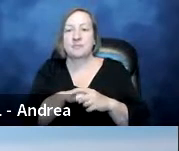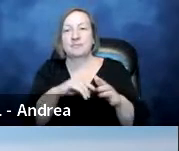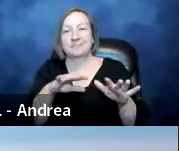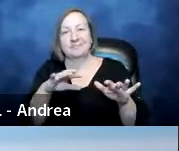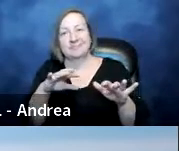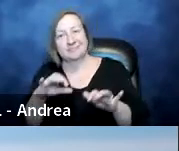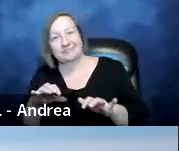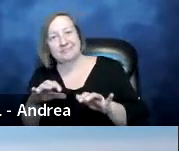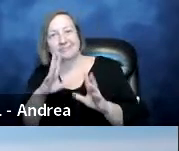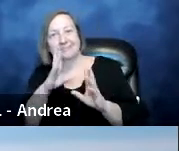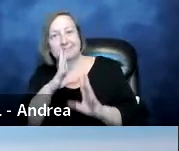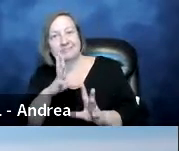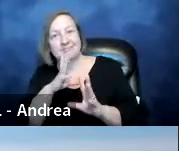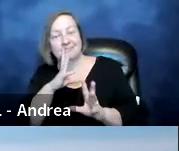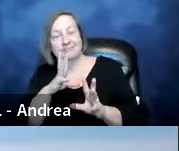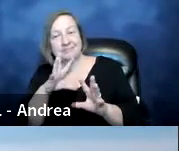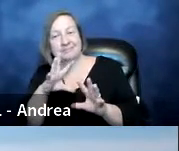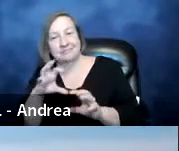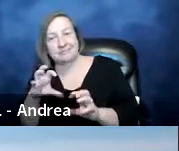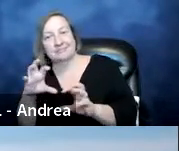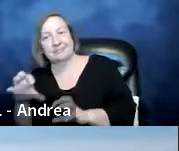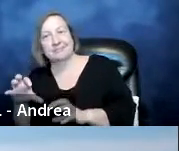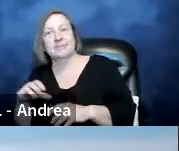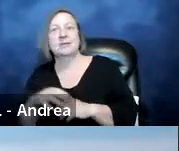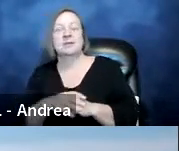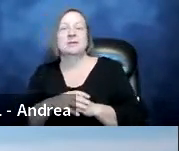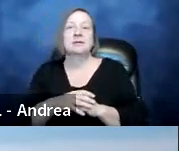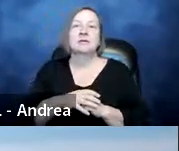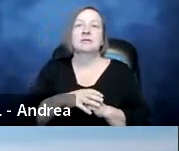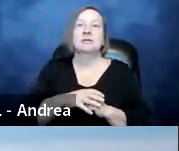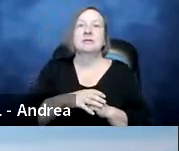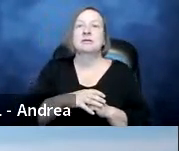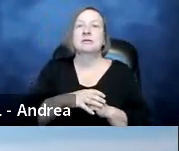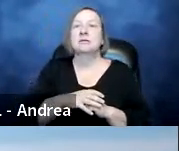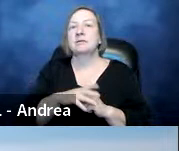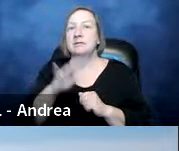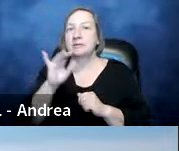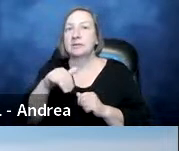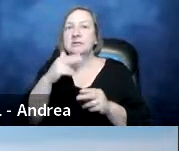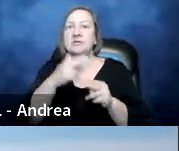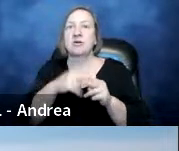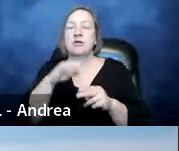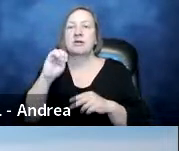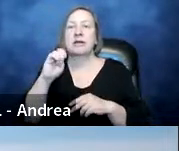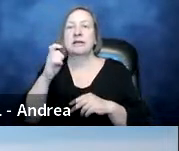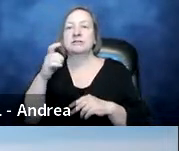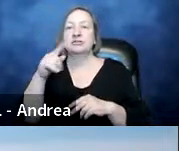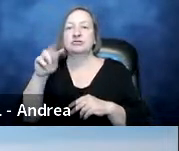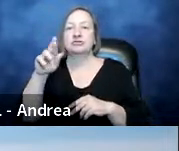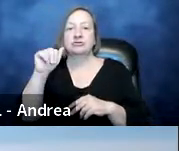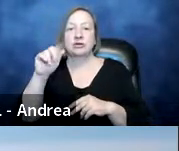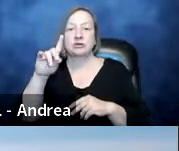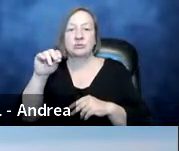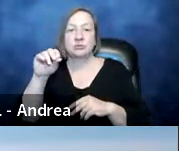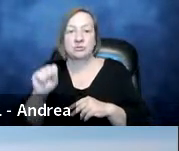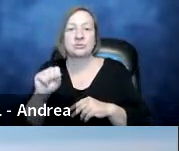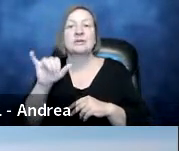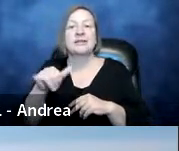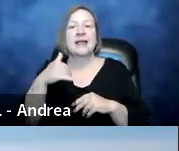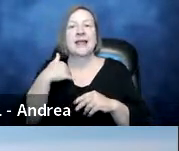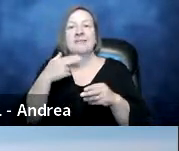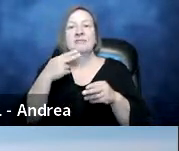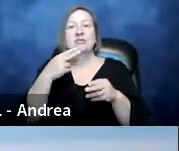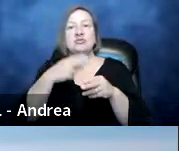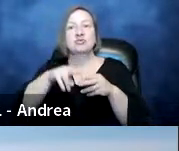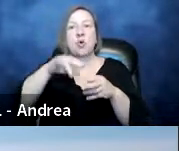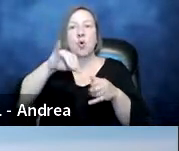type of bridge that's called an extra dose. It has shorter towers and